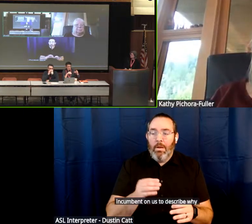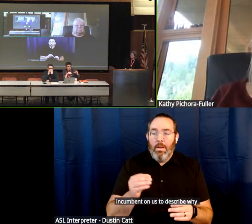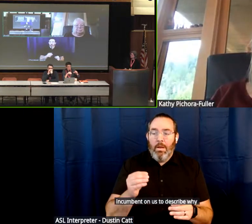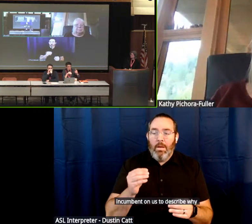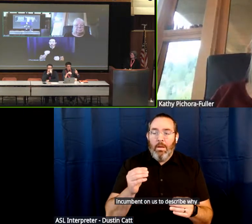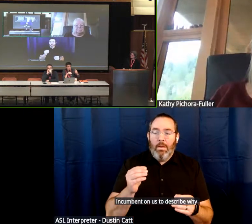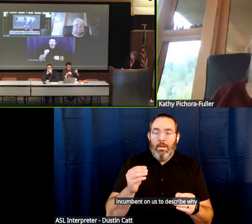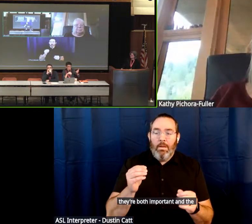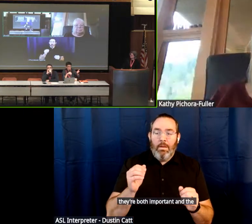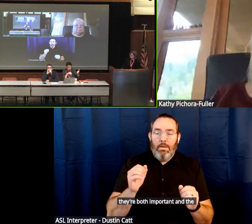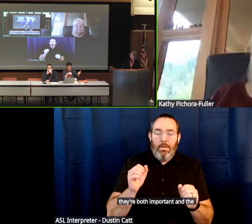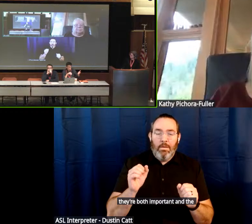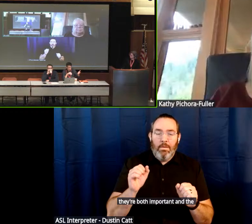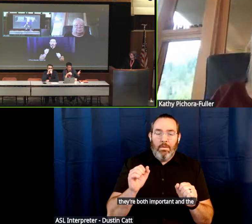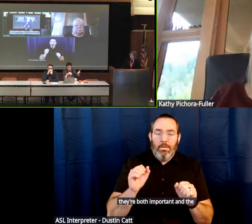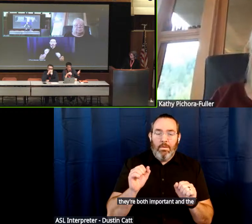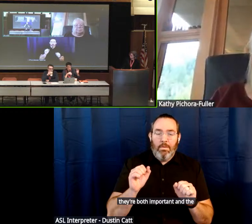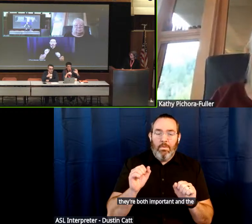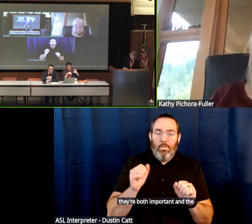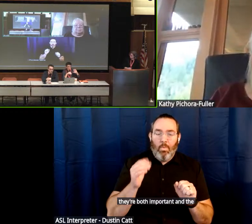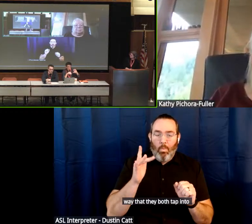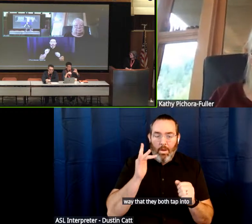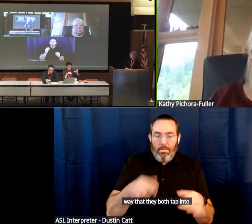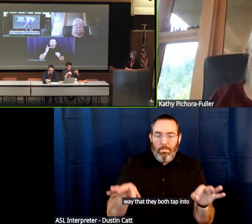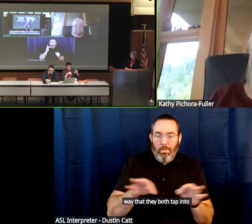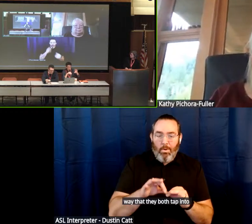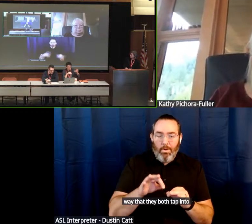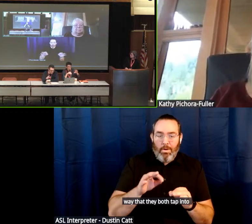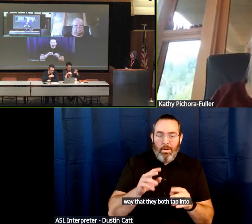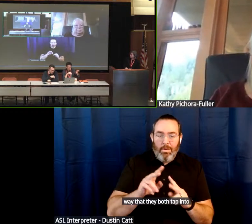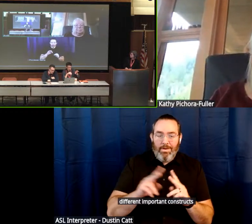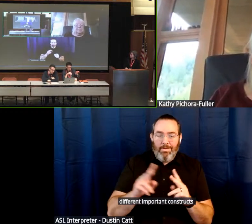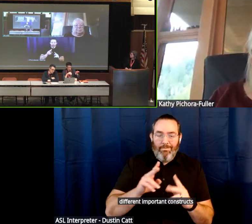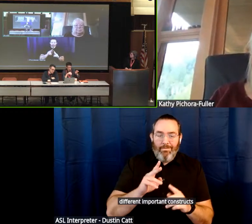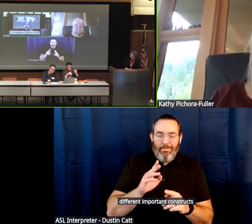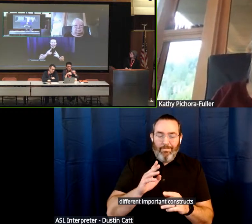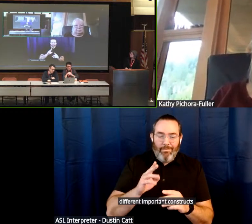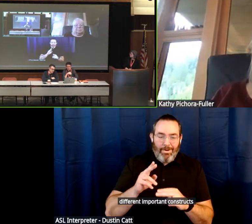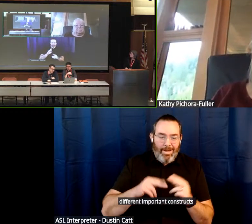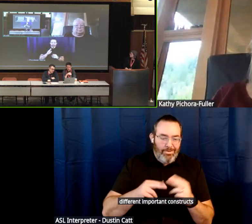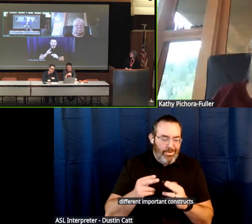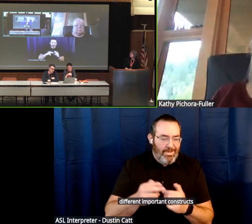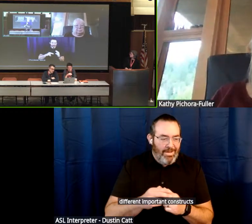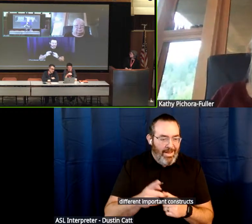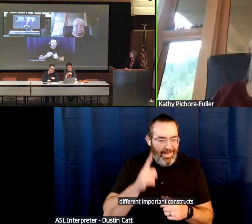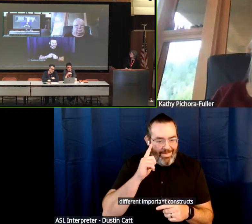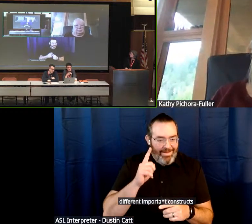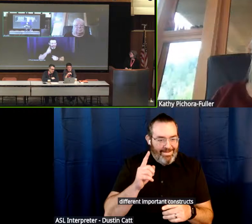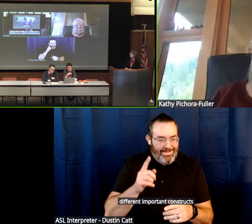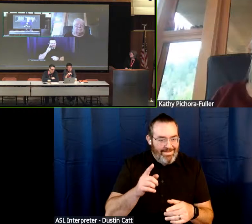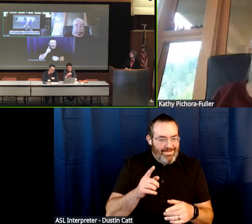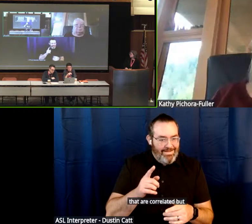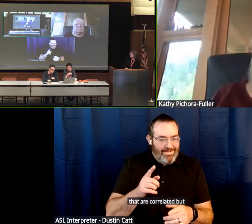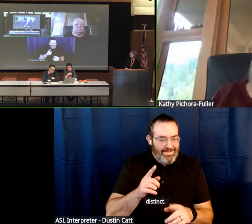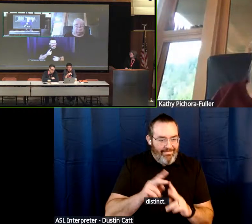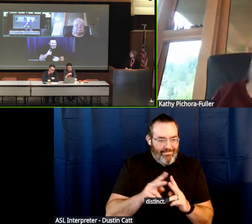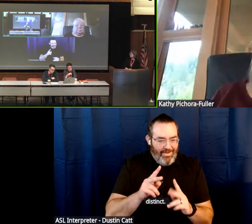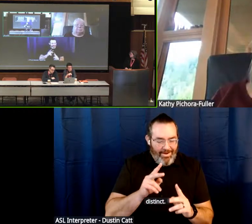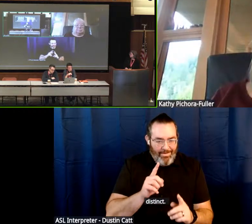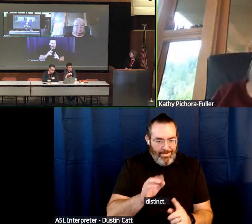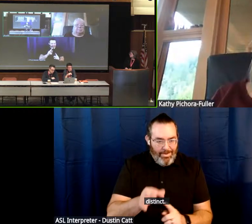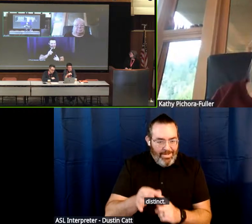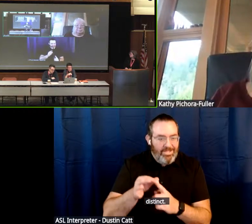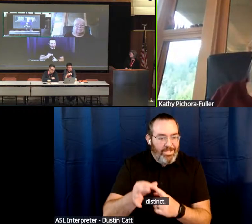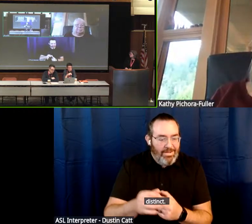tap into different important constructs that are correlated but distinct. And I think that we sort